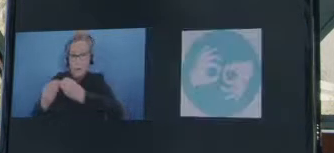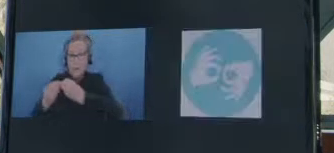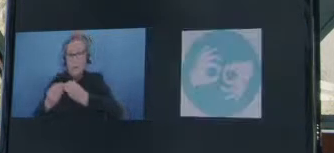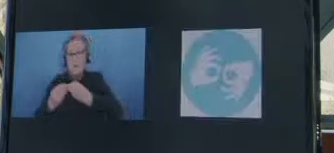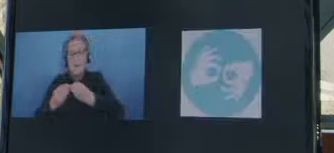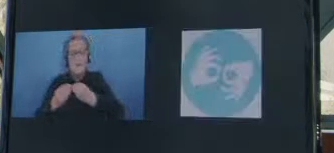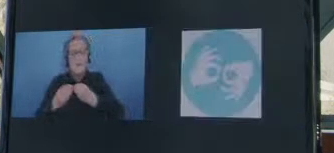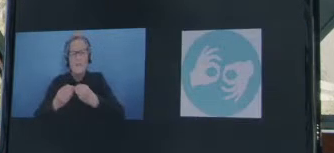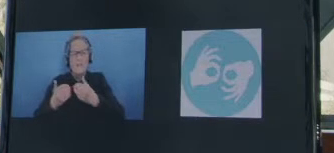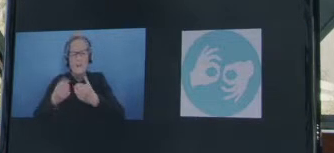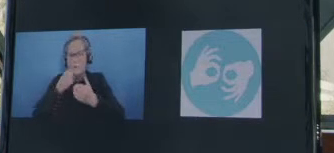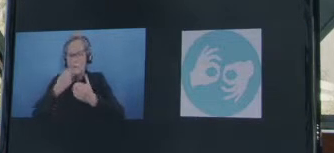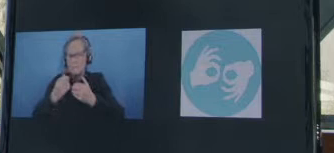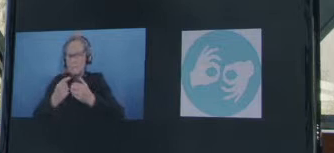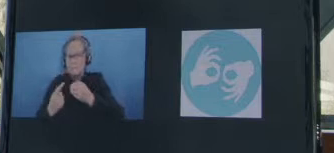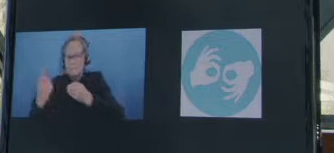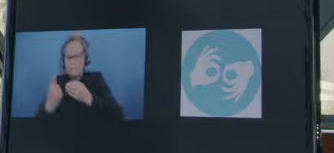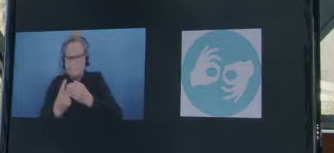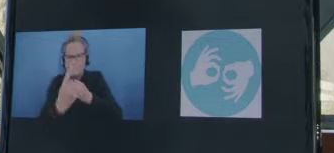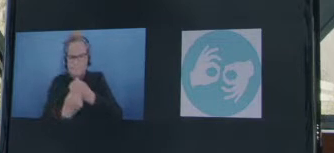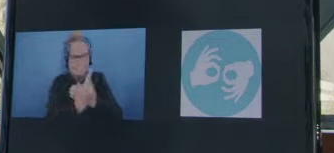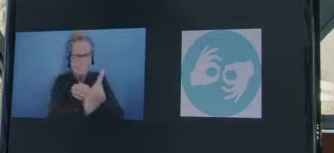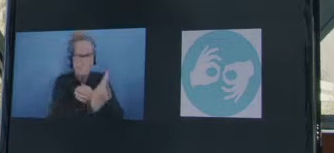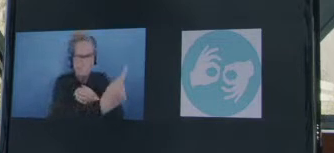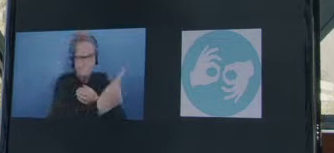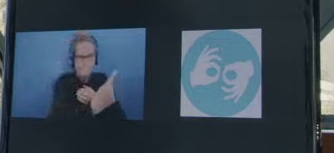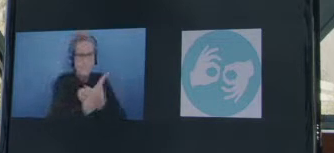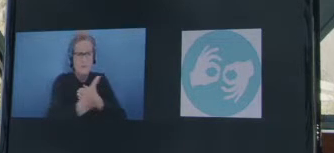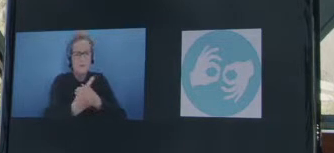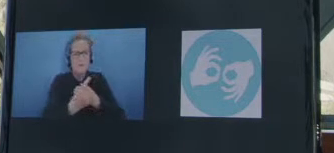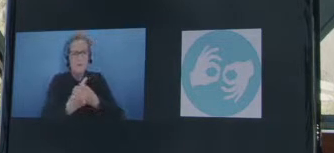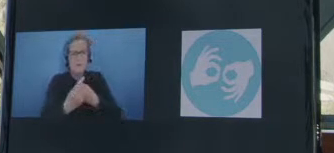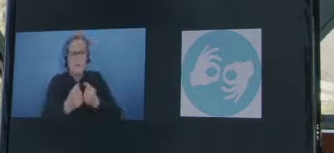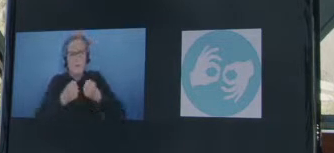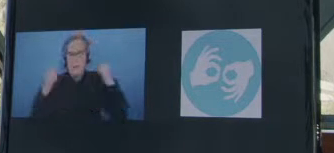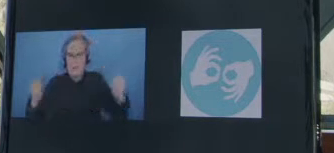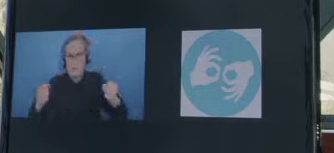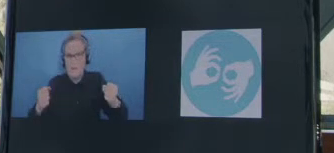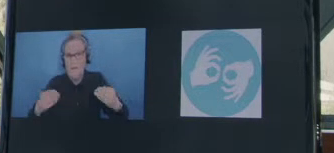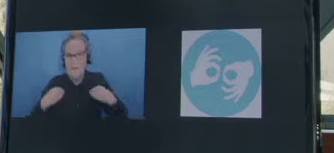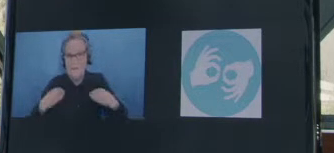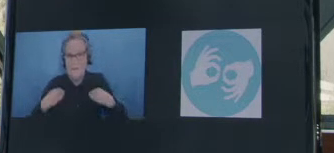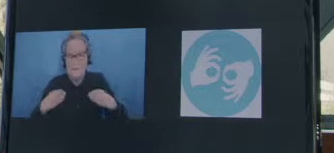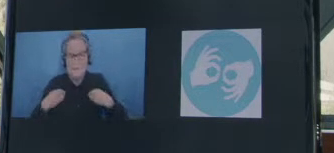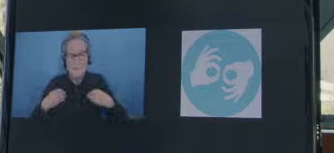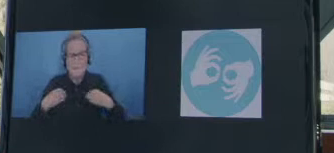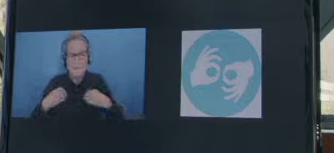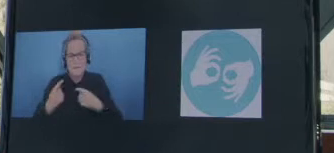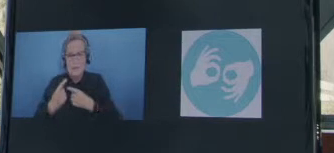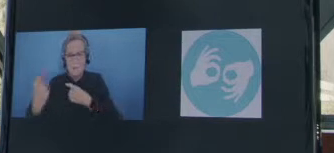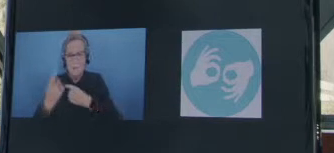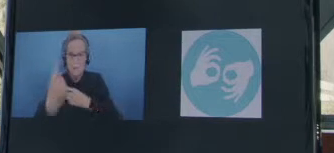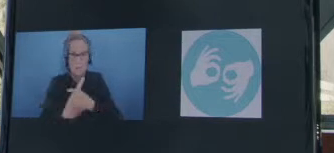to really powerful agricultural enterprises. And they do not have necessarily the